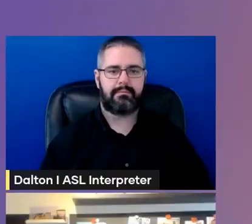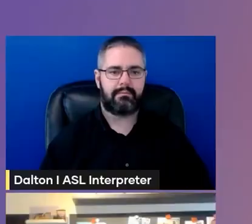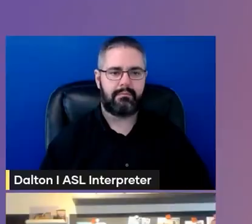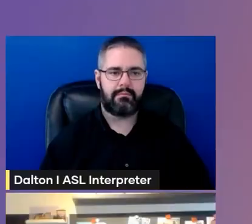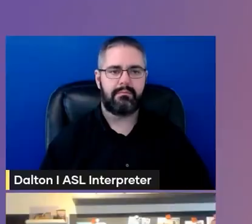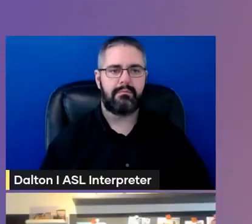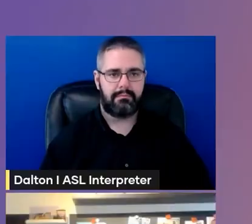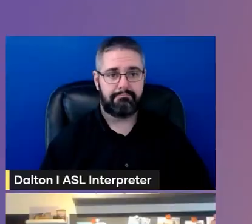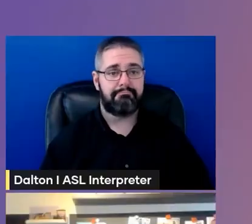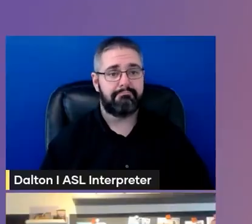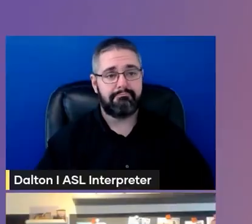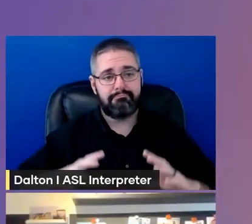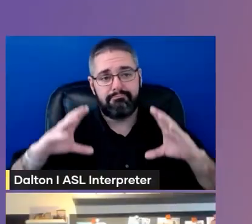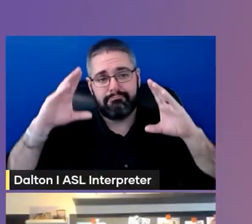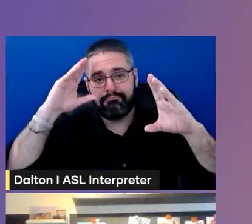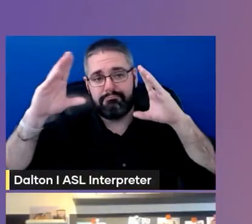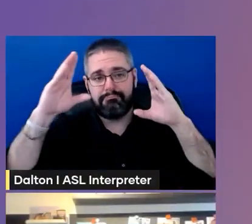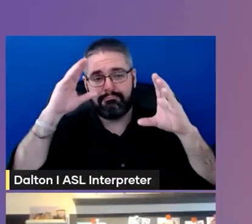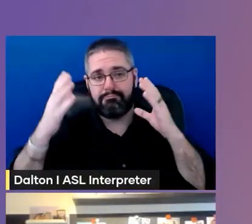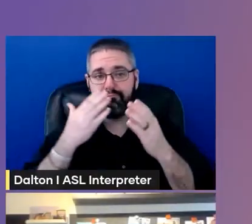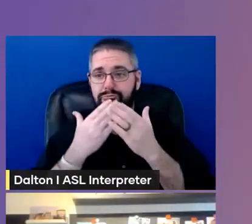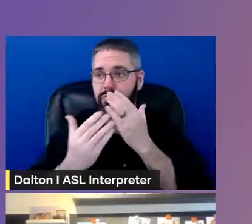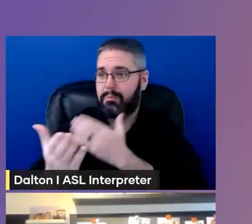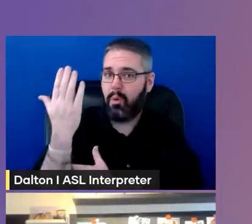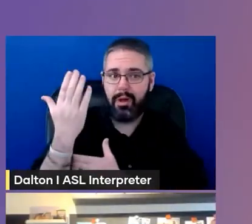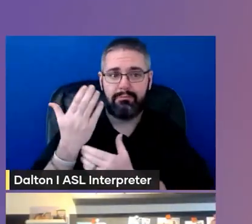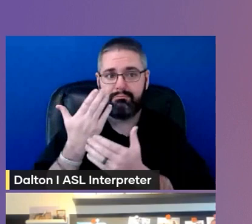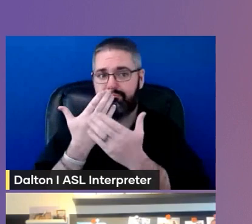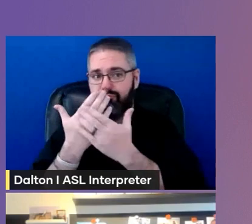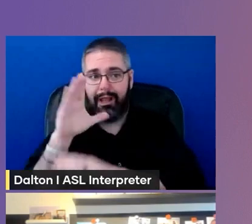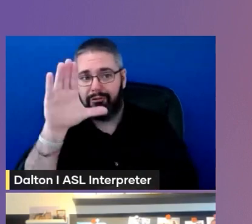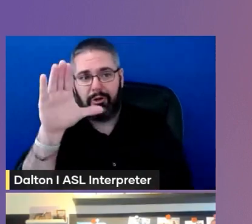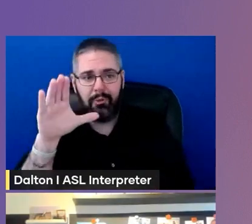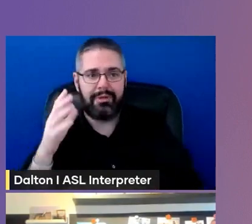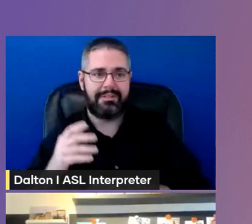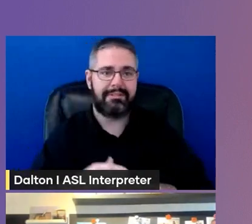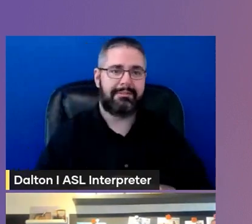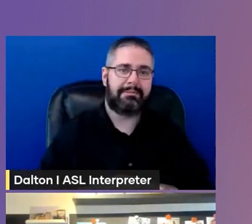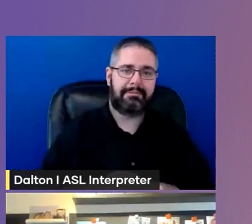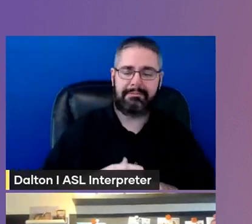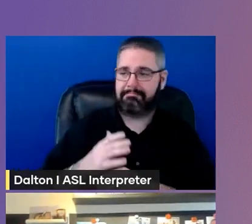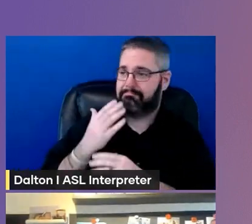Hi, good morning or afternoon, everybody. Good afternoon.